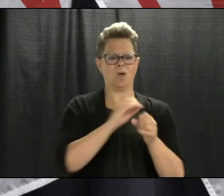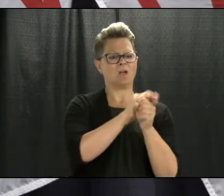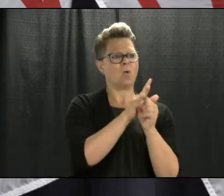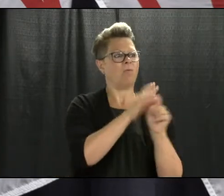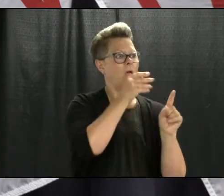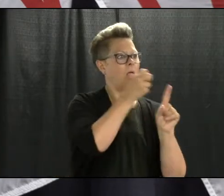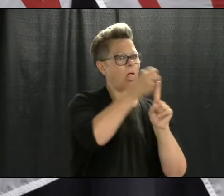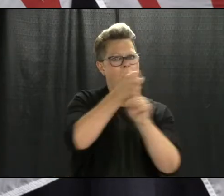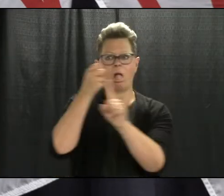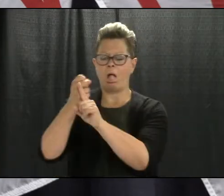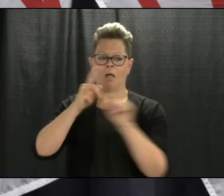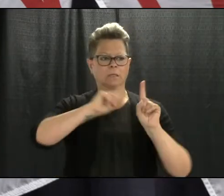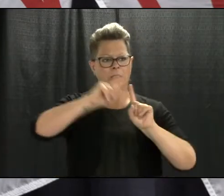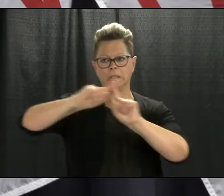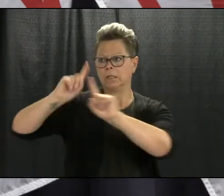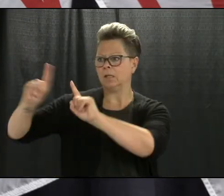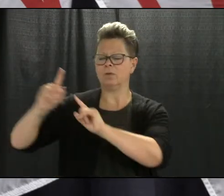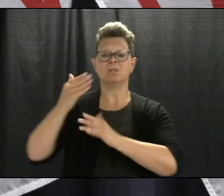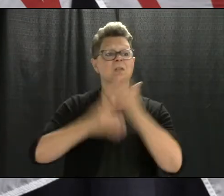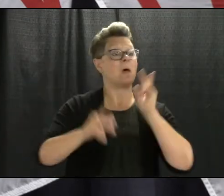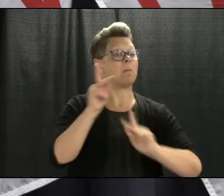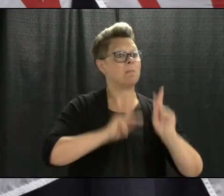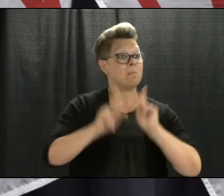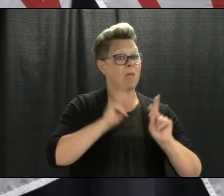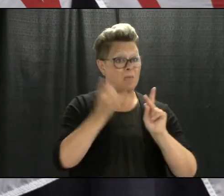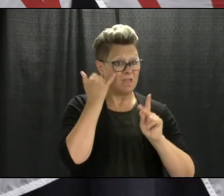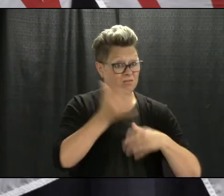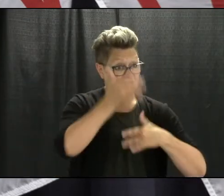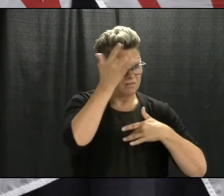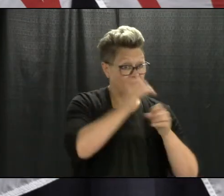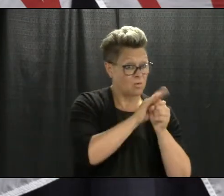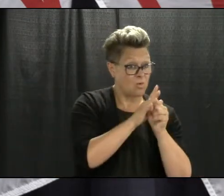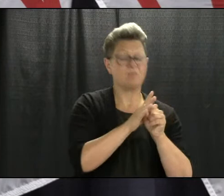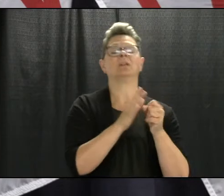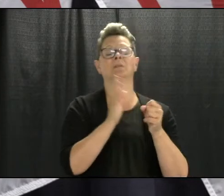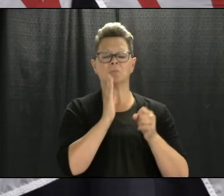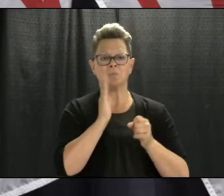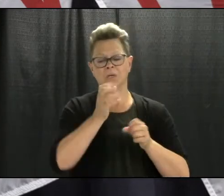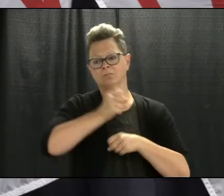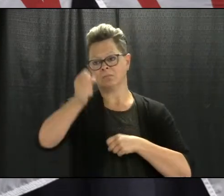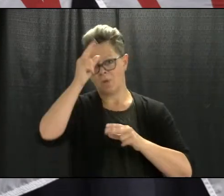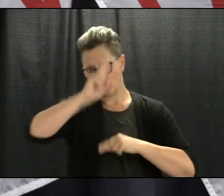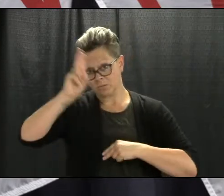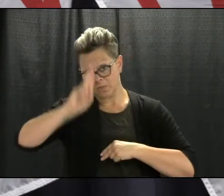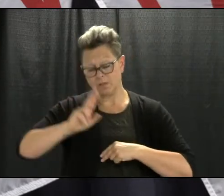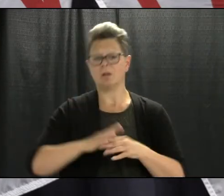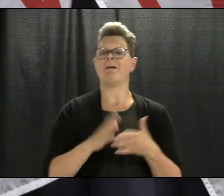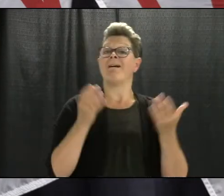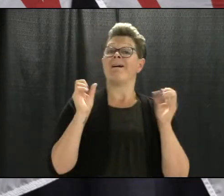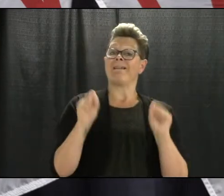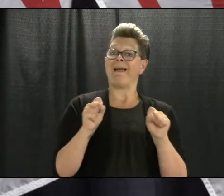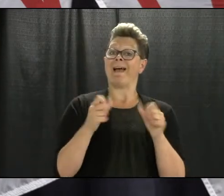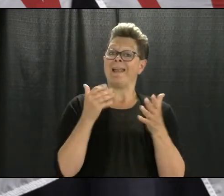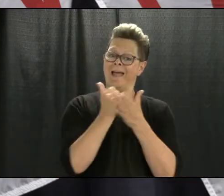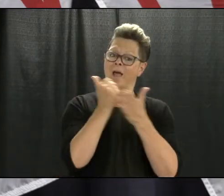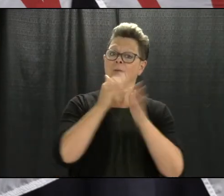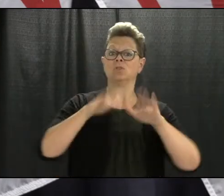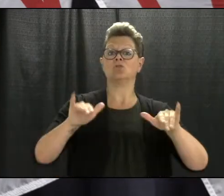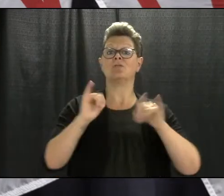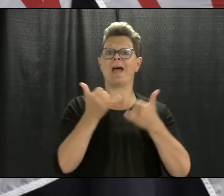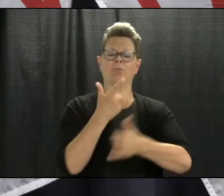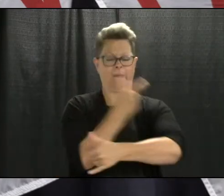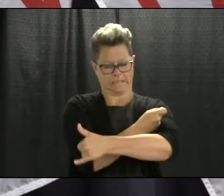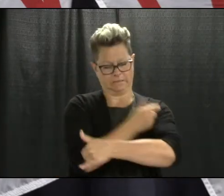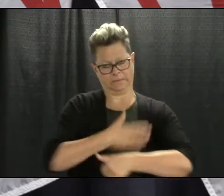everyone differently, and some people may end up in hospital if they are infected. We can protect our children from severe outcomes by getting them vaccinated.